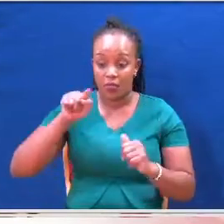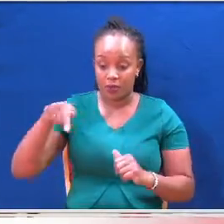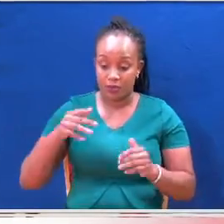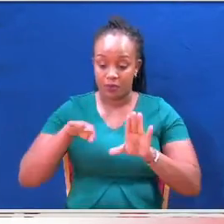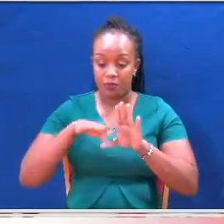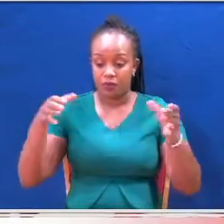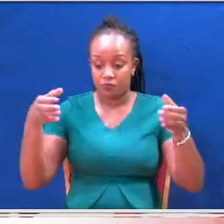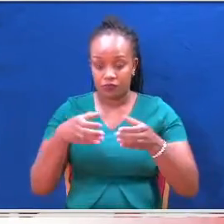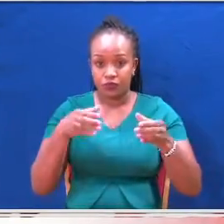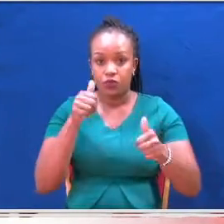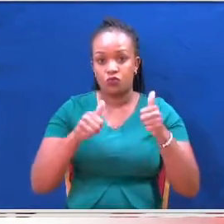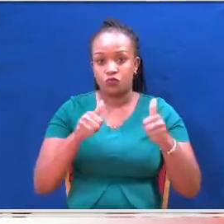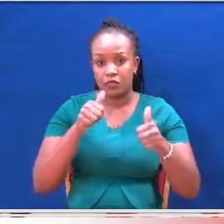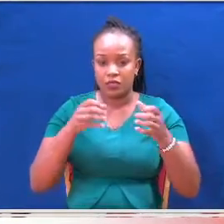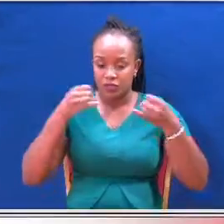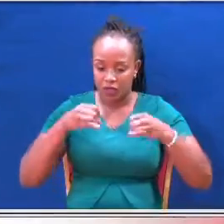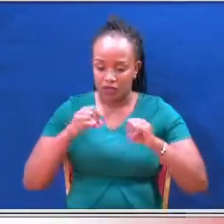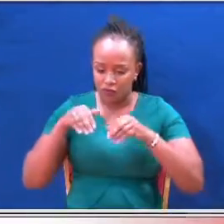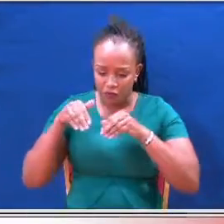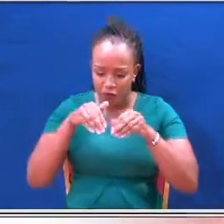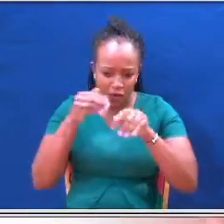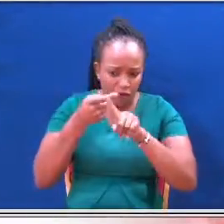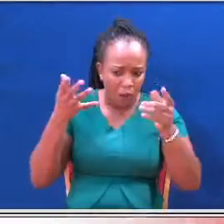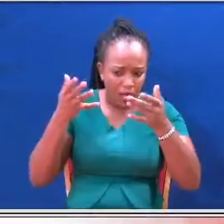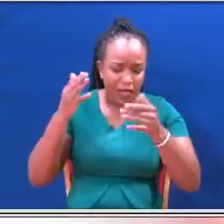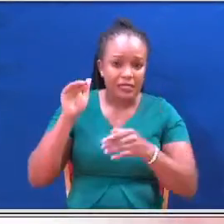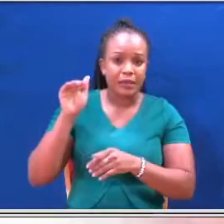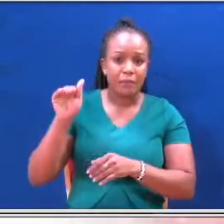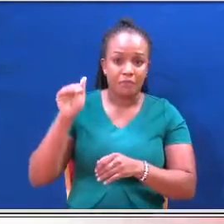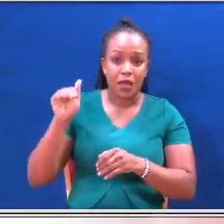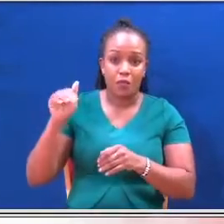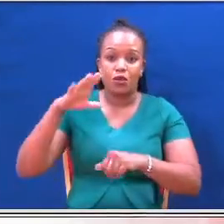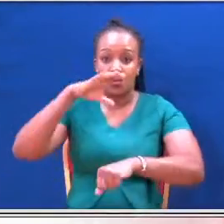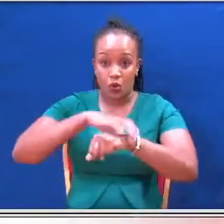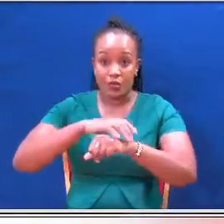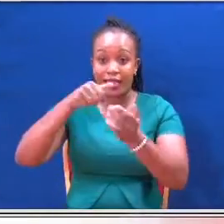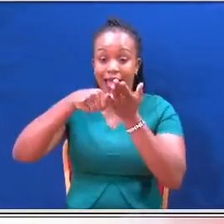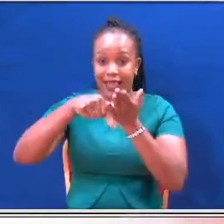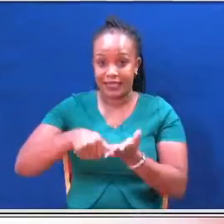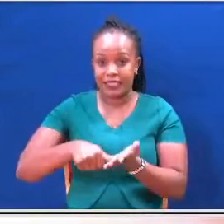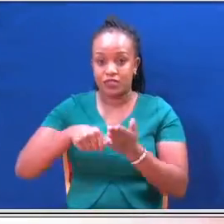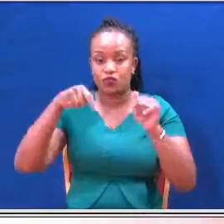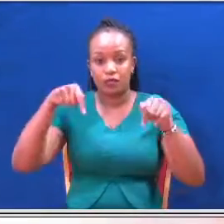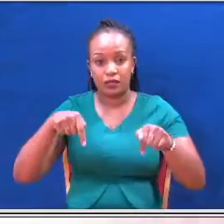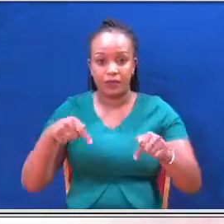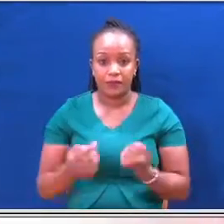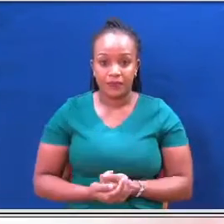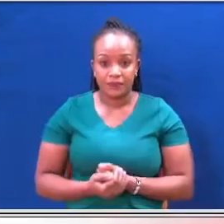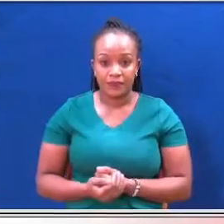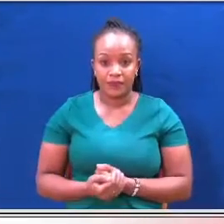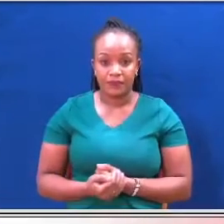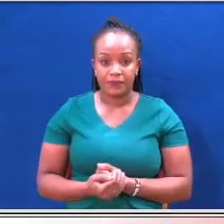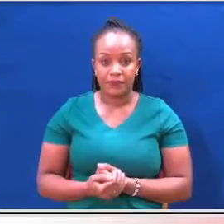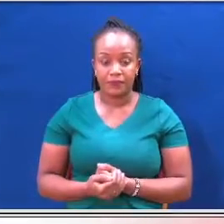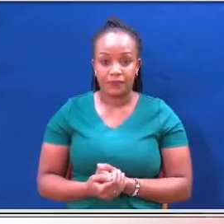that traces its roots to Zimbabwe were finally receiving their national identity cards.